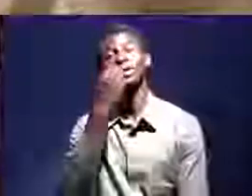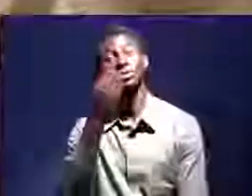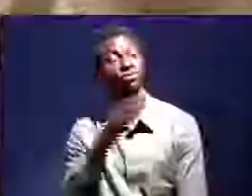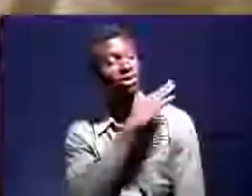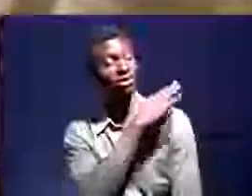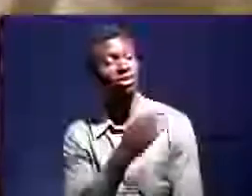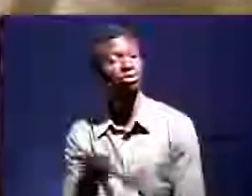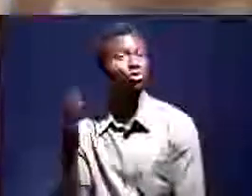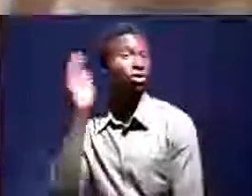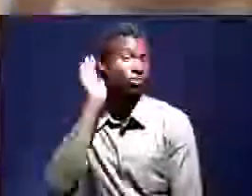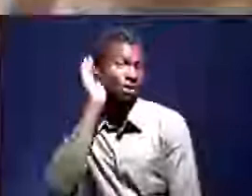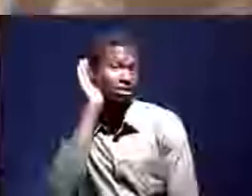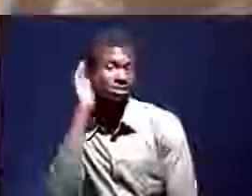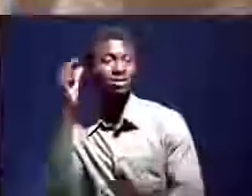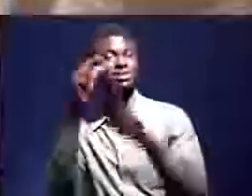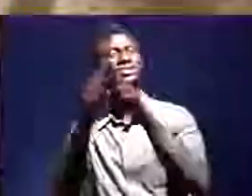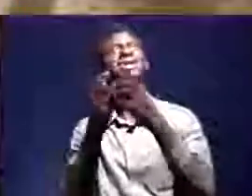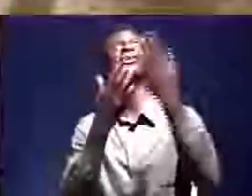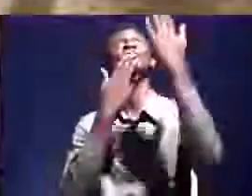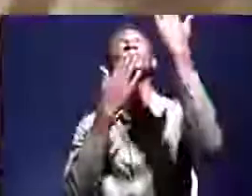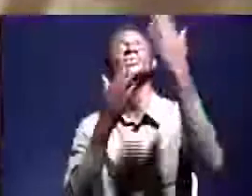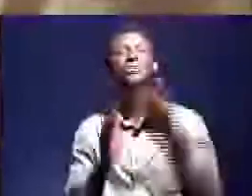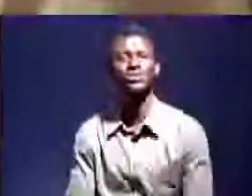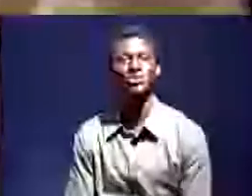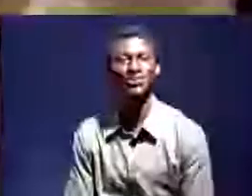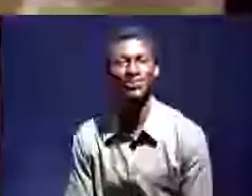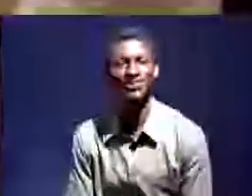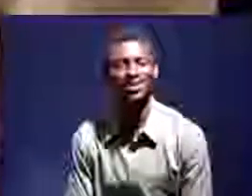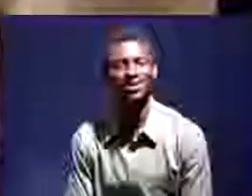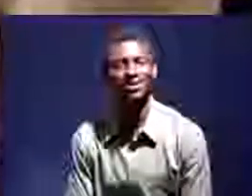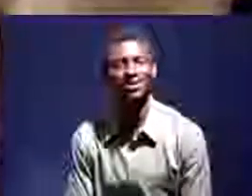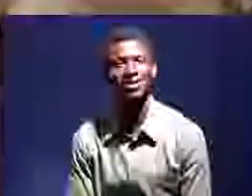And at Bituma Teachers College, right here in Mwanza,